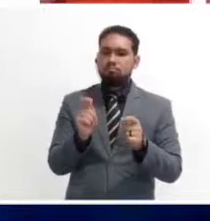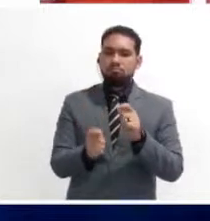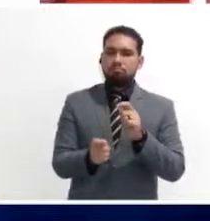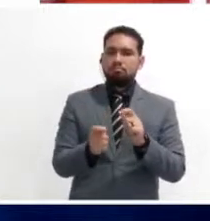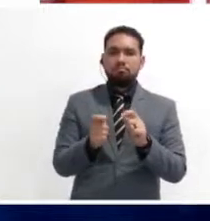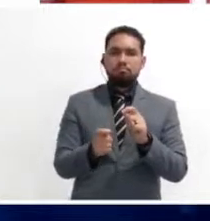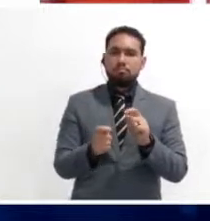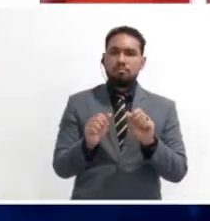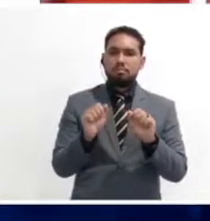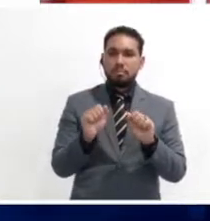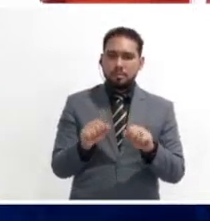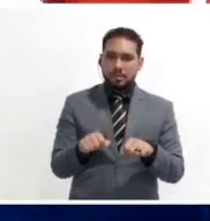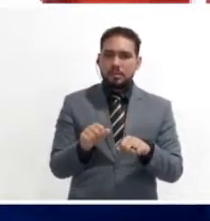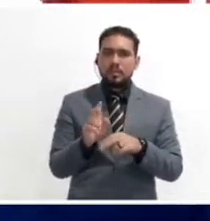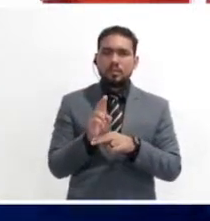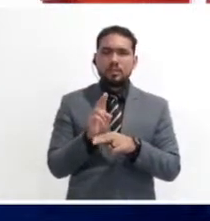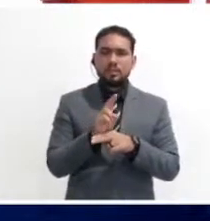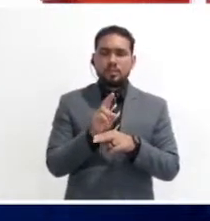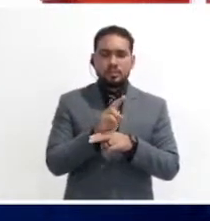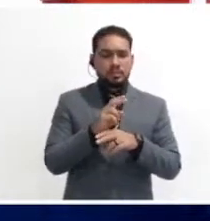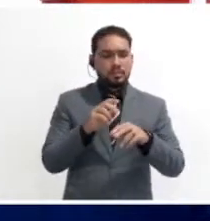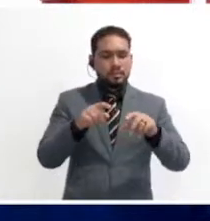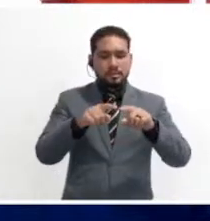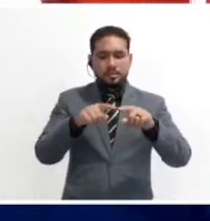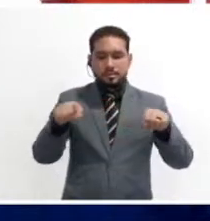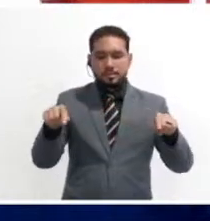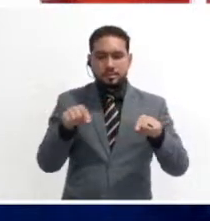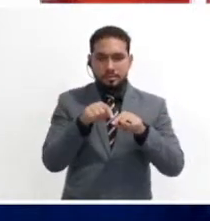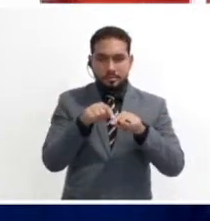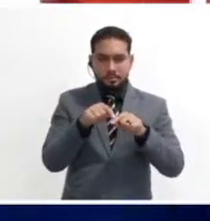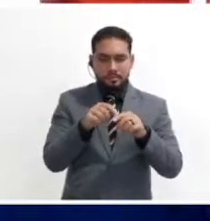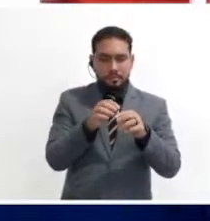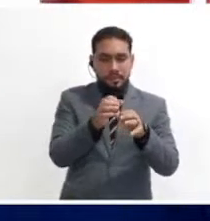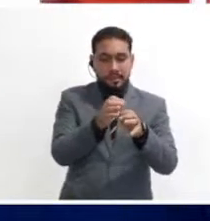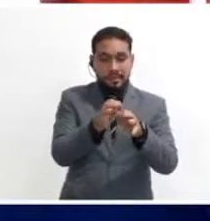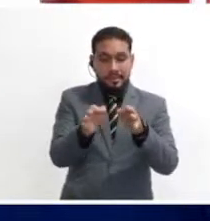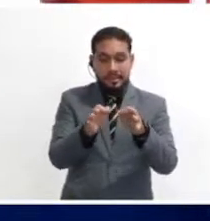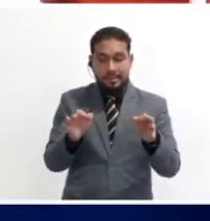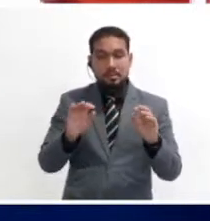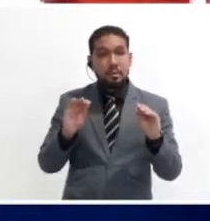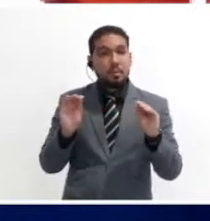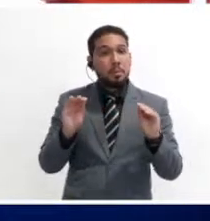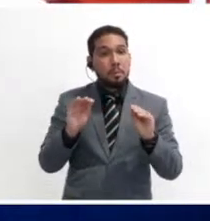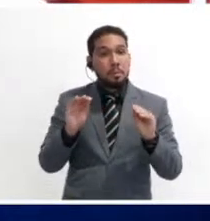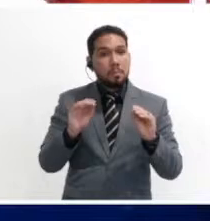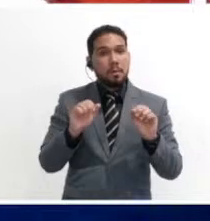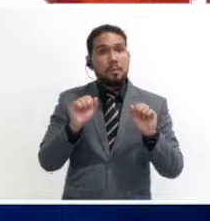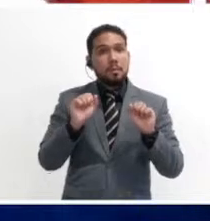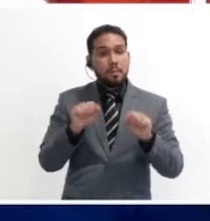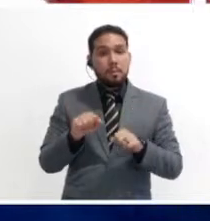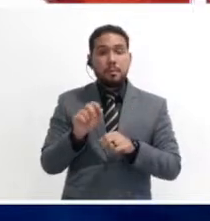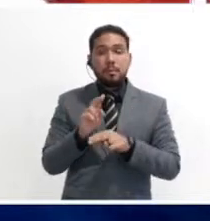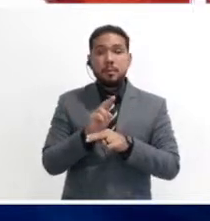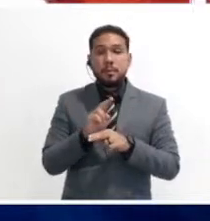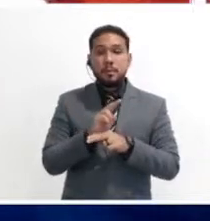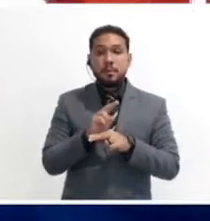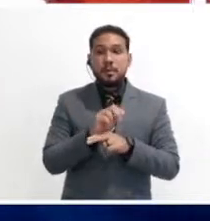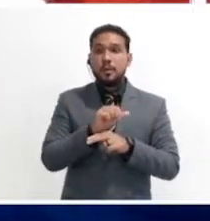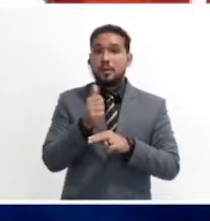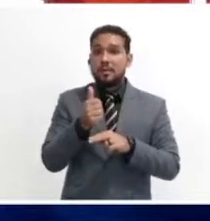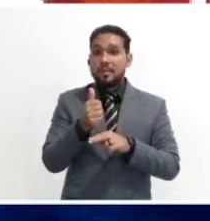through the board, we could radically increase the density, and we could mount things both on the front and the back. And that was really